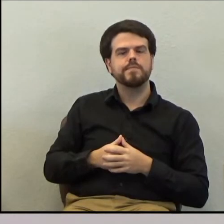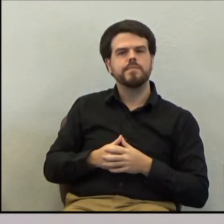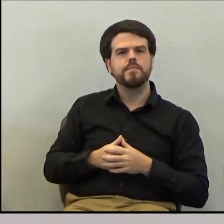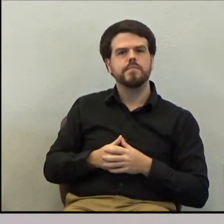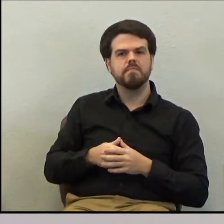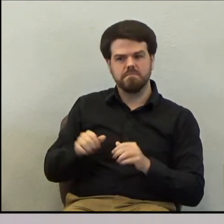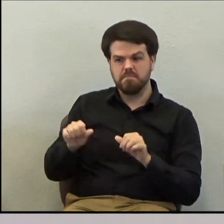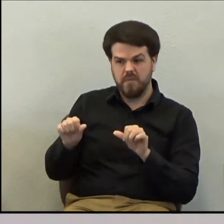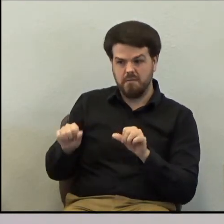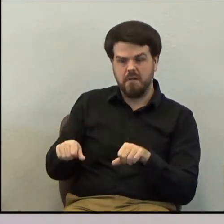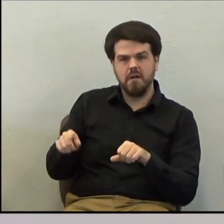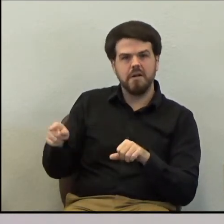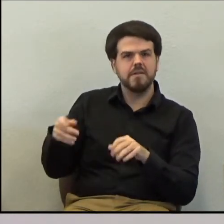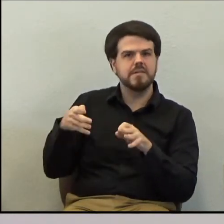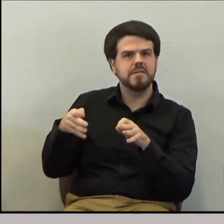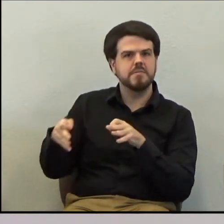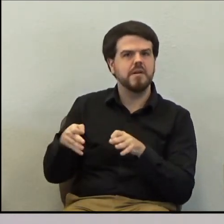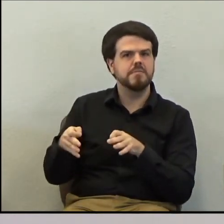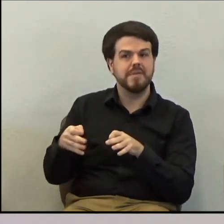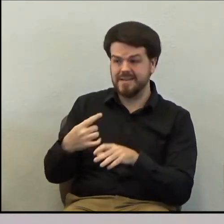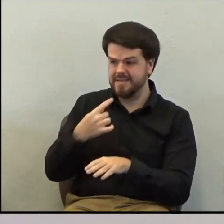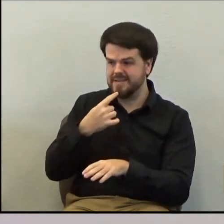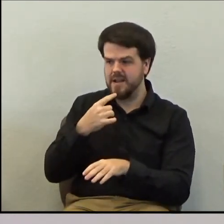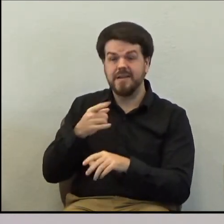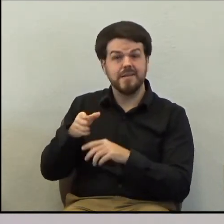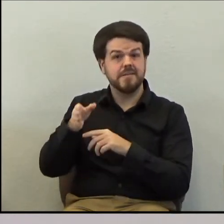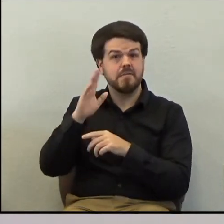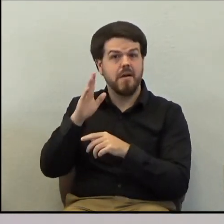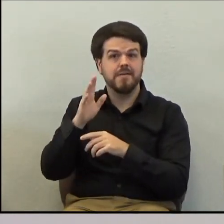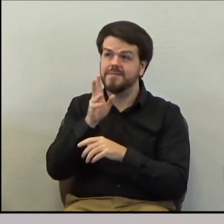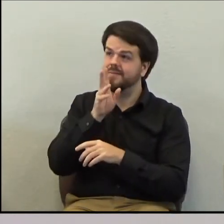can say, God spoke through us.